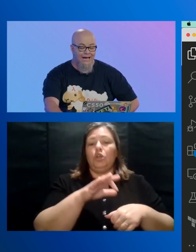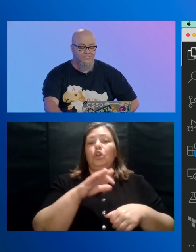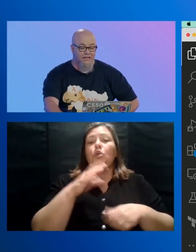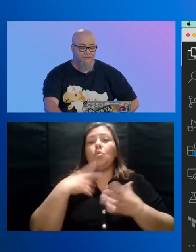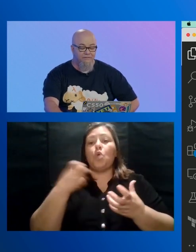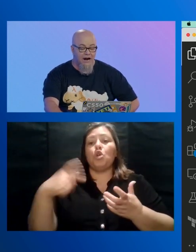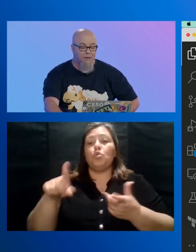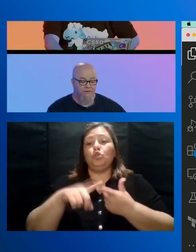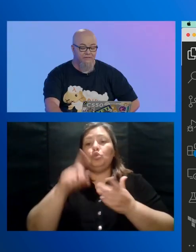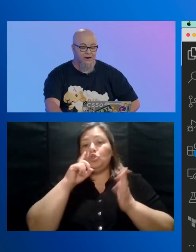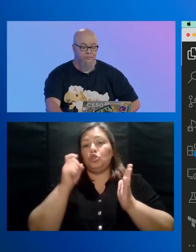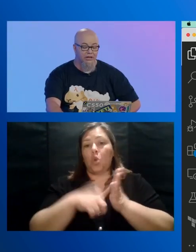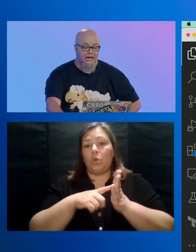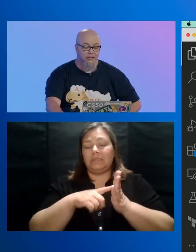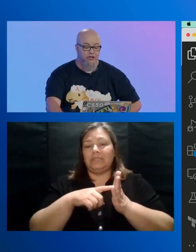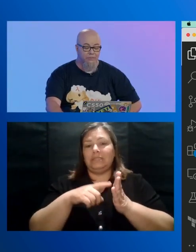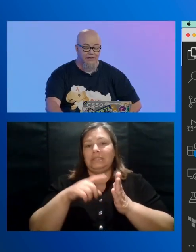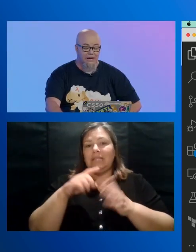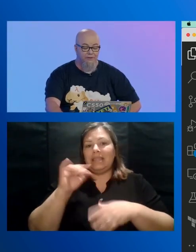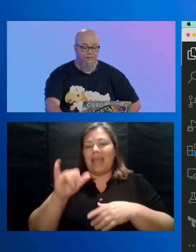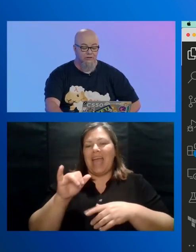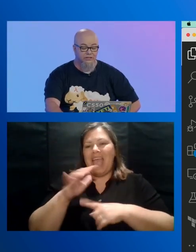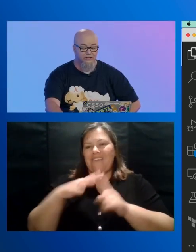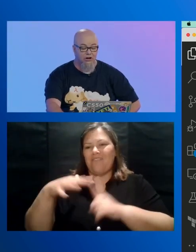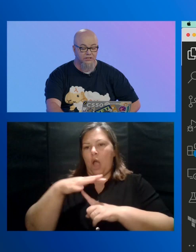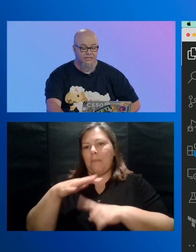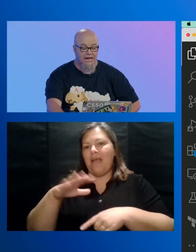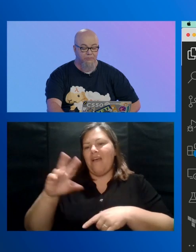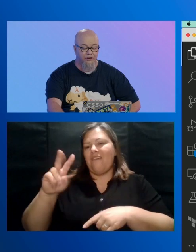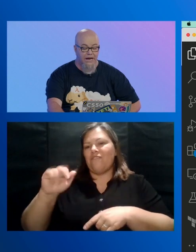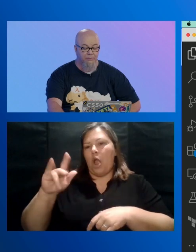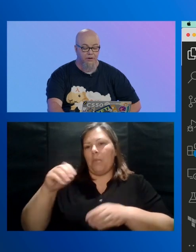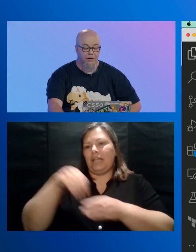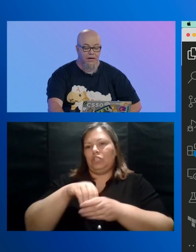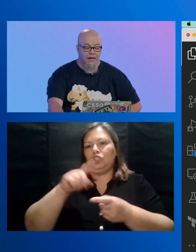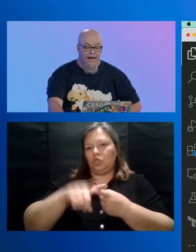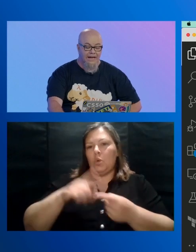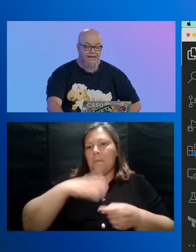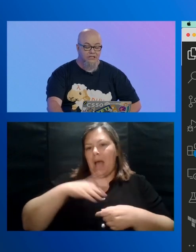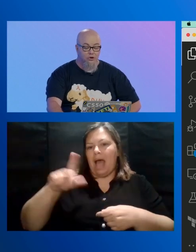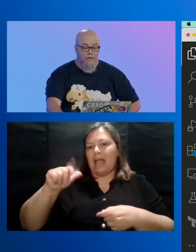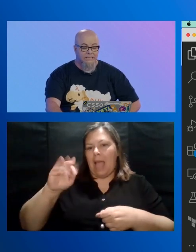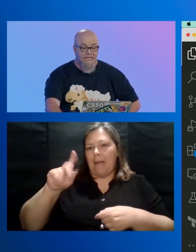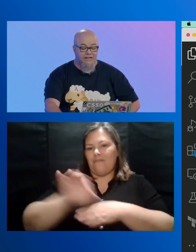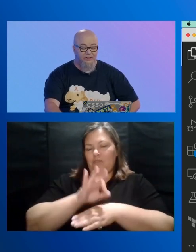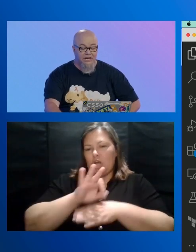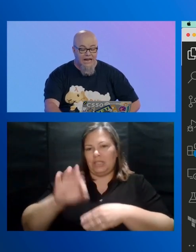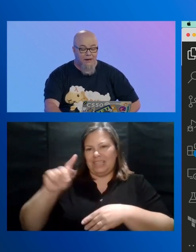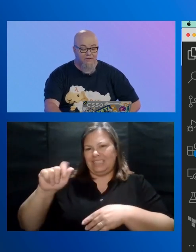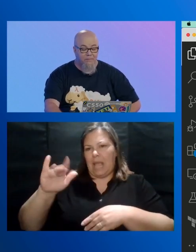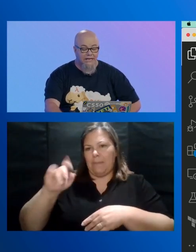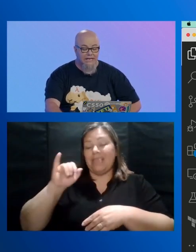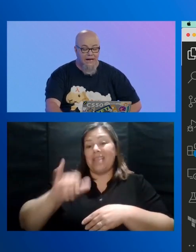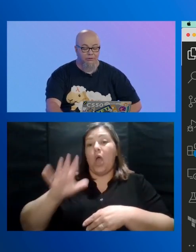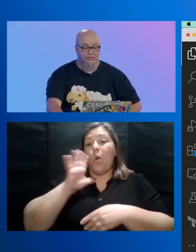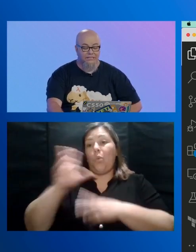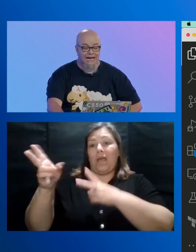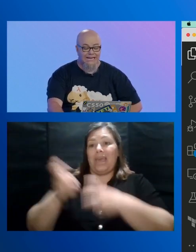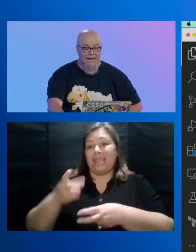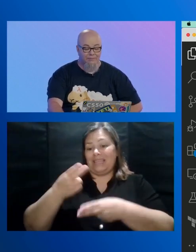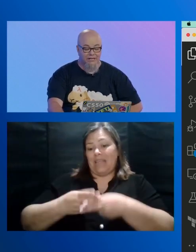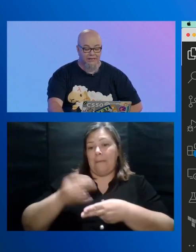I'm passing an environment variable into my Lambda functions called table name. And it is going to get the name of my